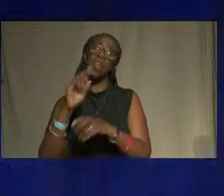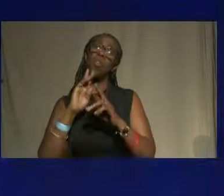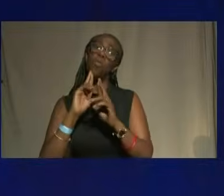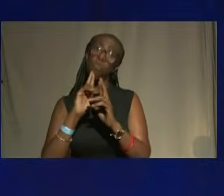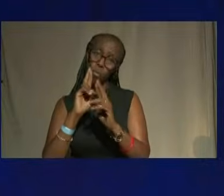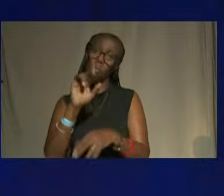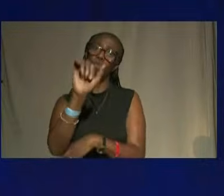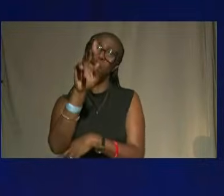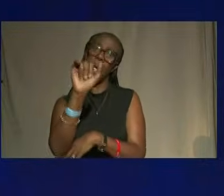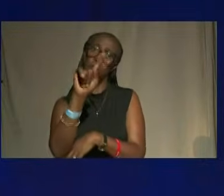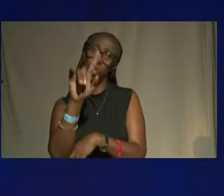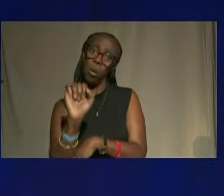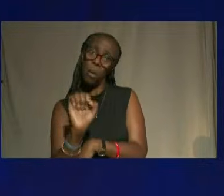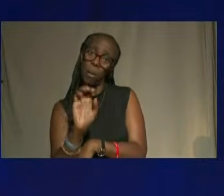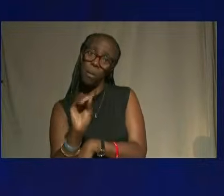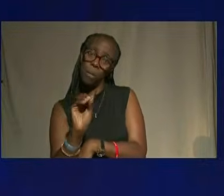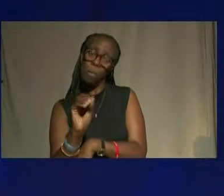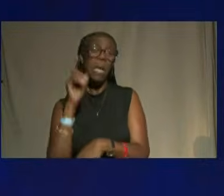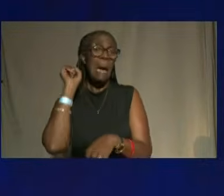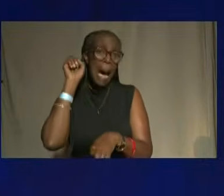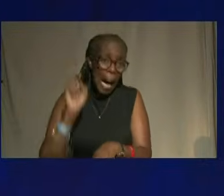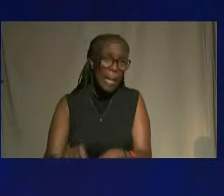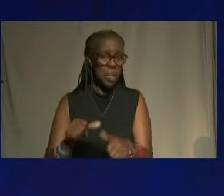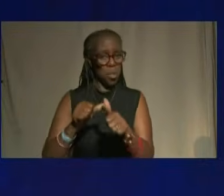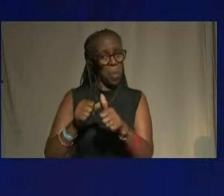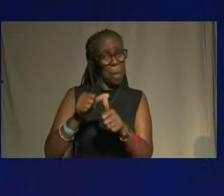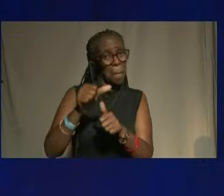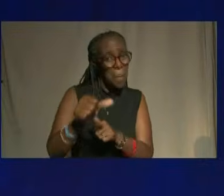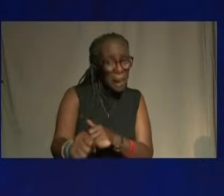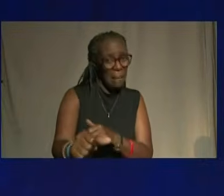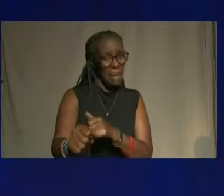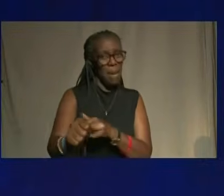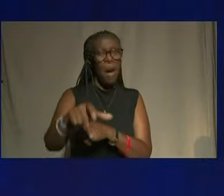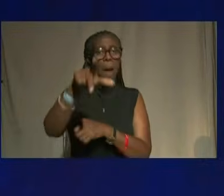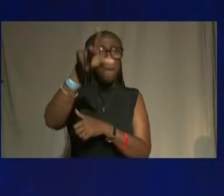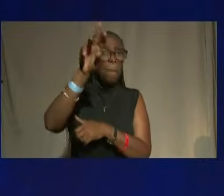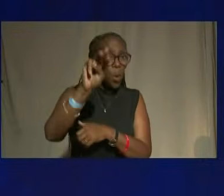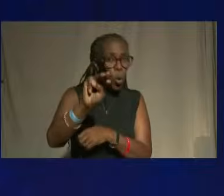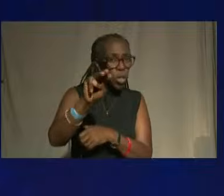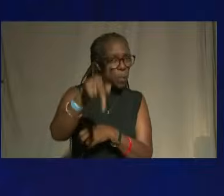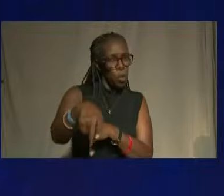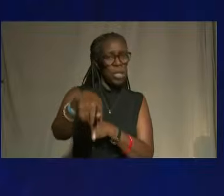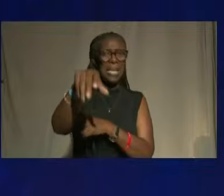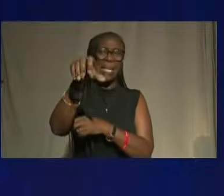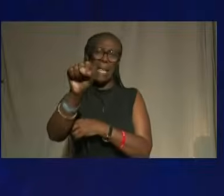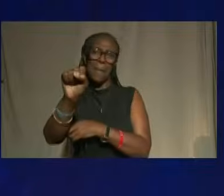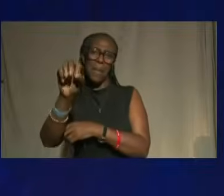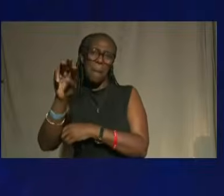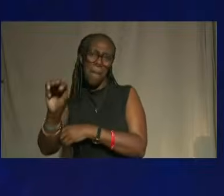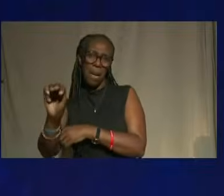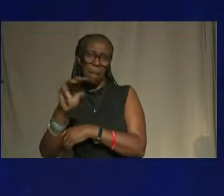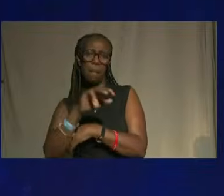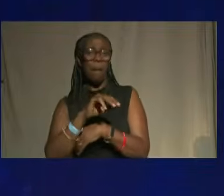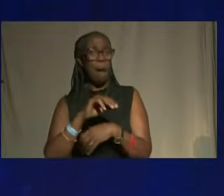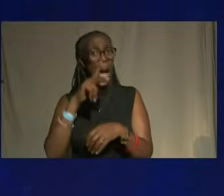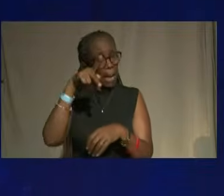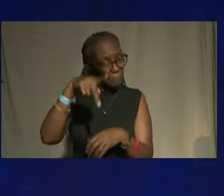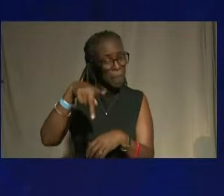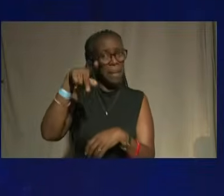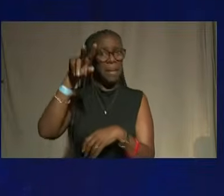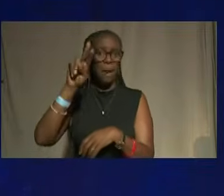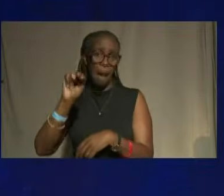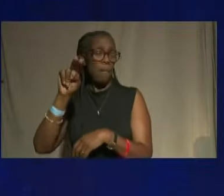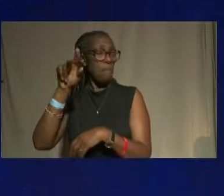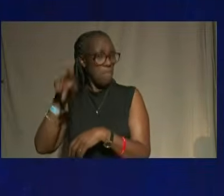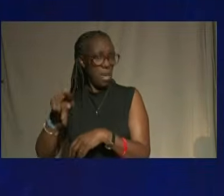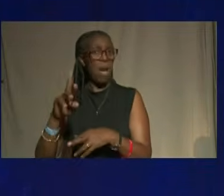had to pay down that debt. Portia Simpson Miller and Peter Phillips started that race. We passed the baton. We are the